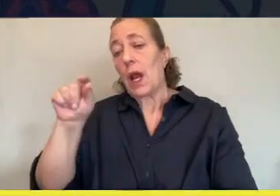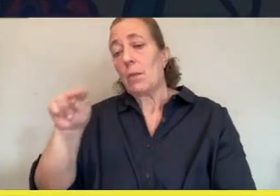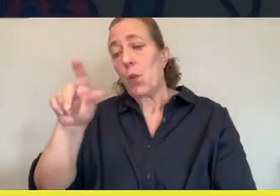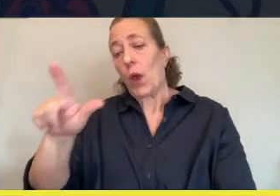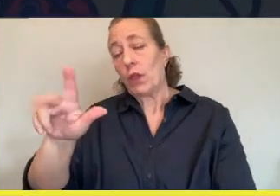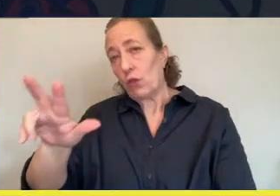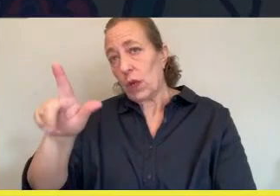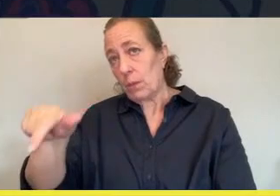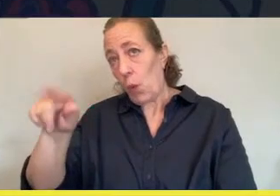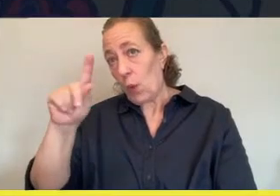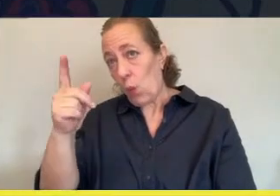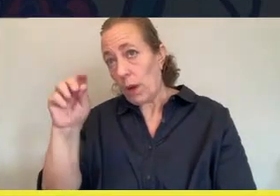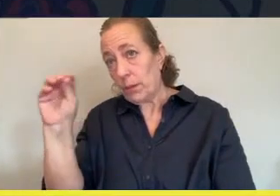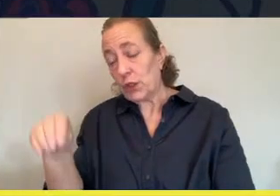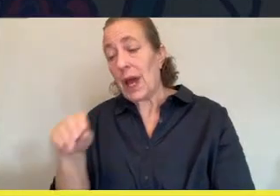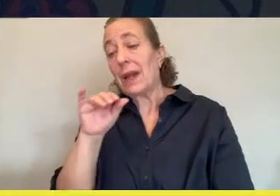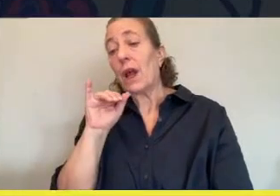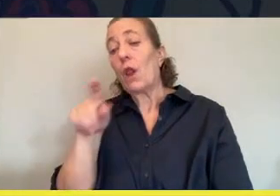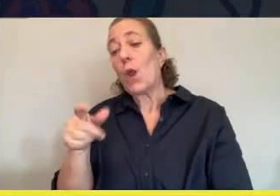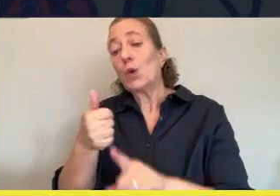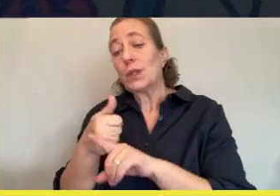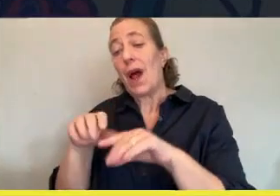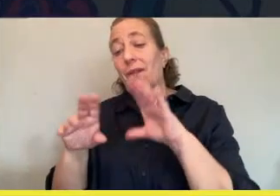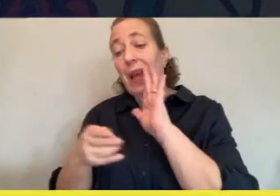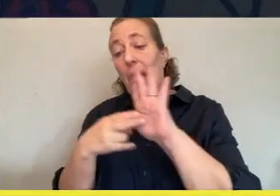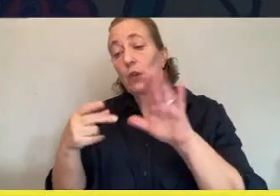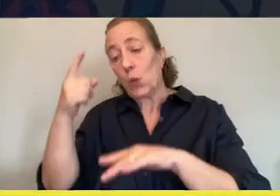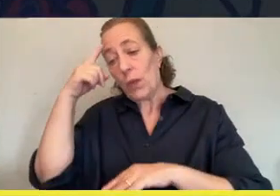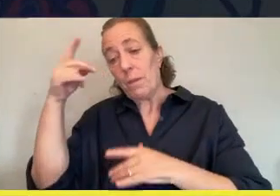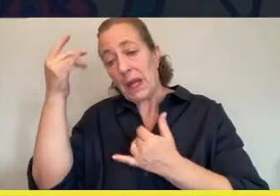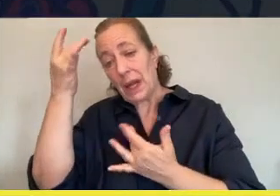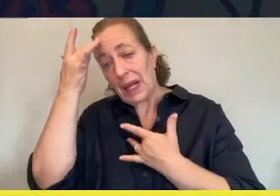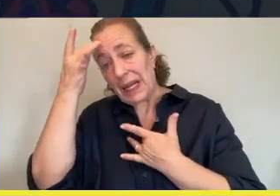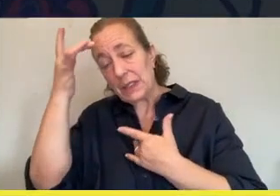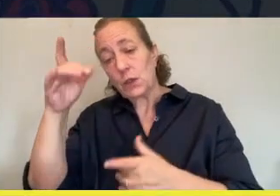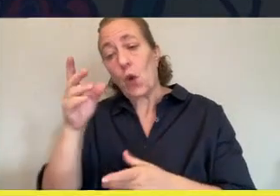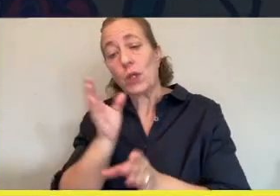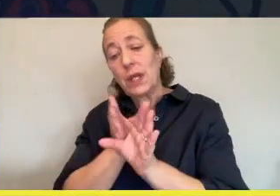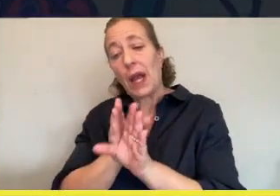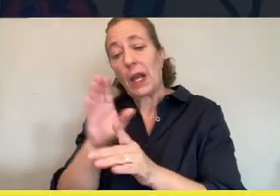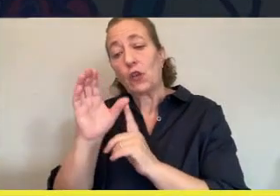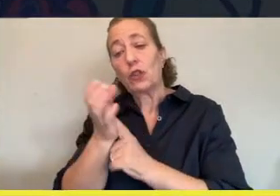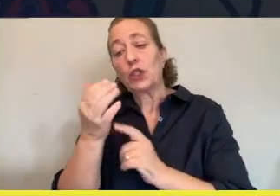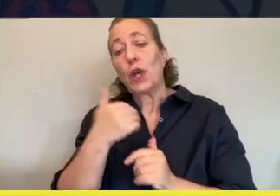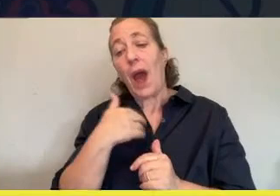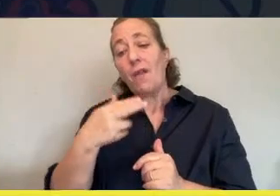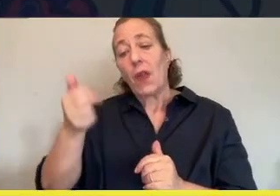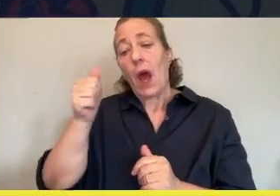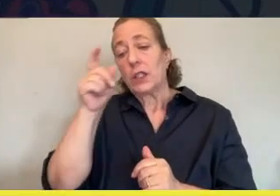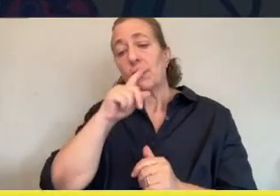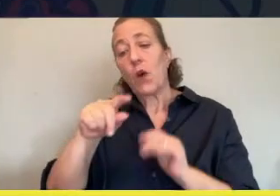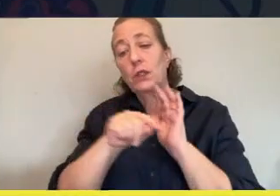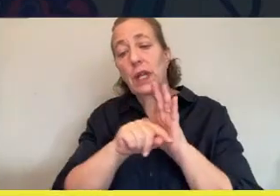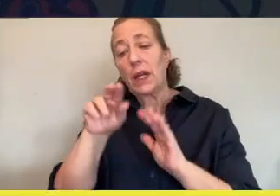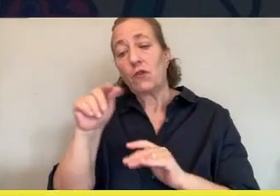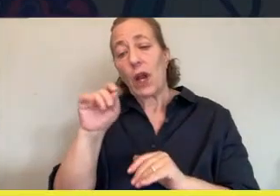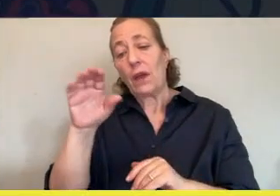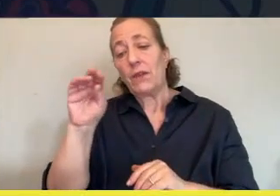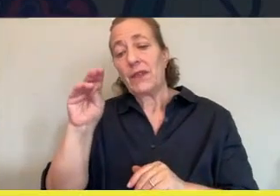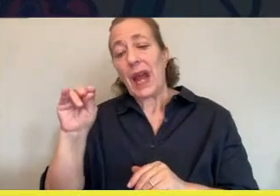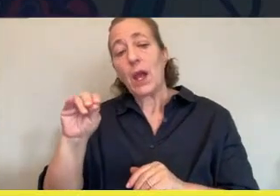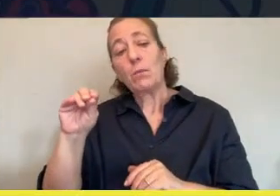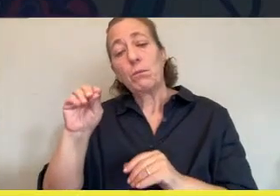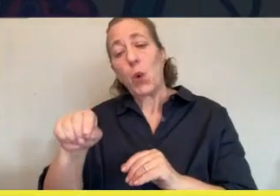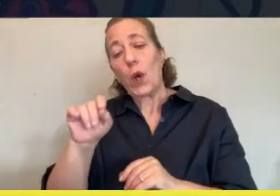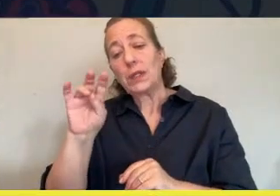43.1%. Those who self-categorized with a mental illness or psychiatric condition had the highest full false negative rate at 58.7%,